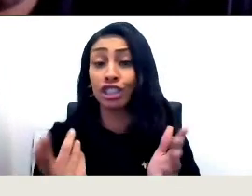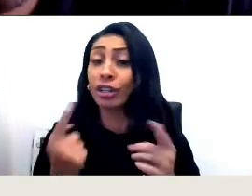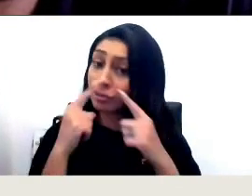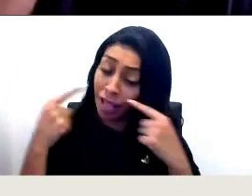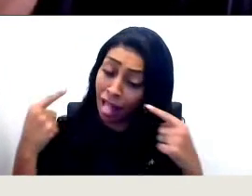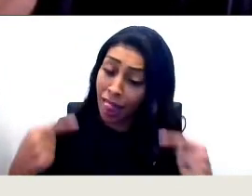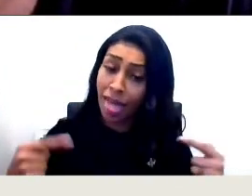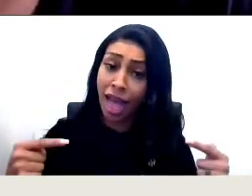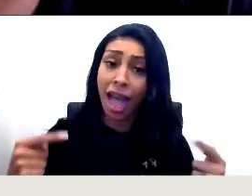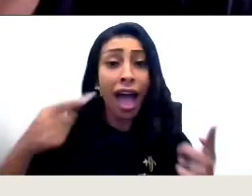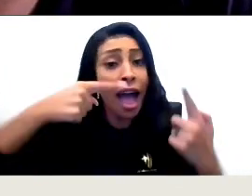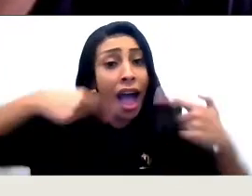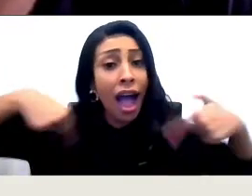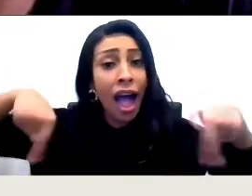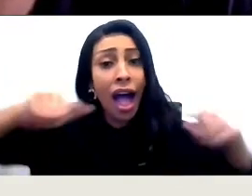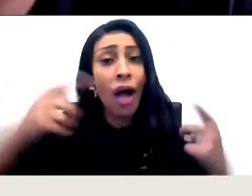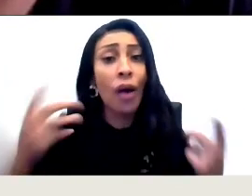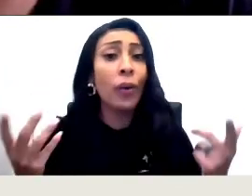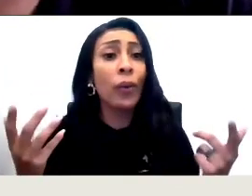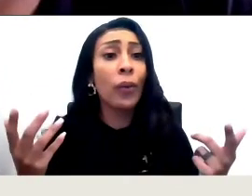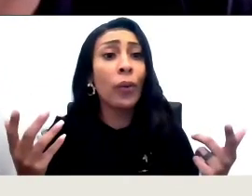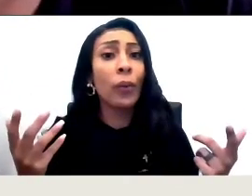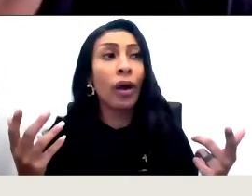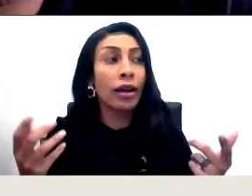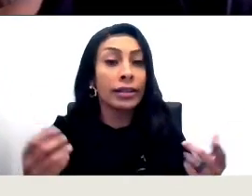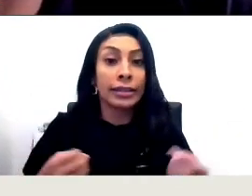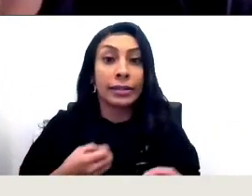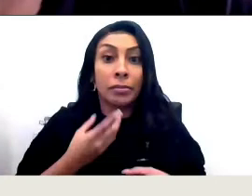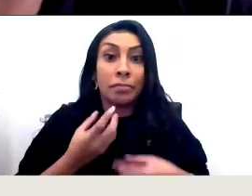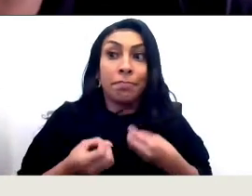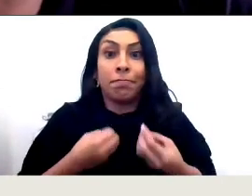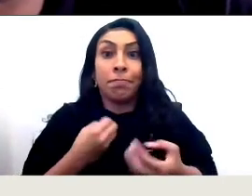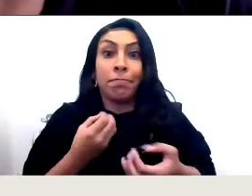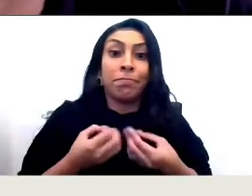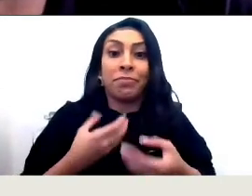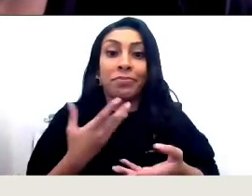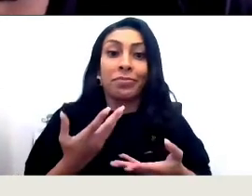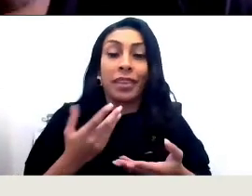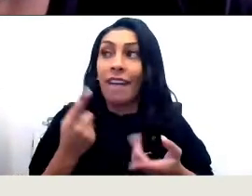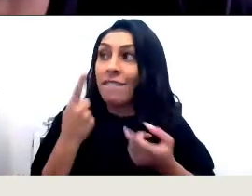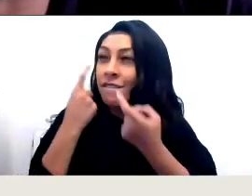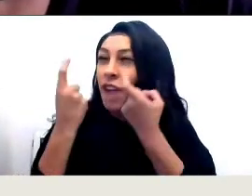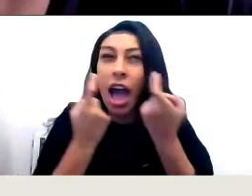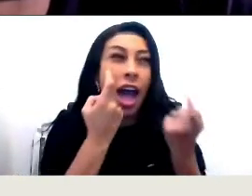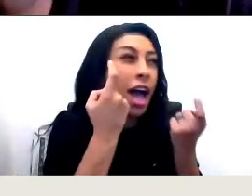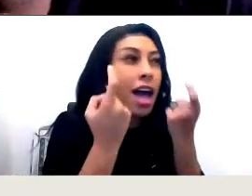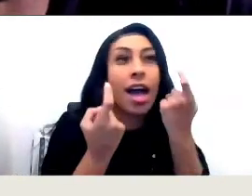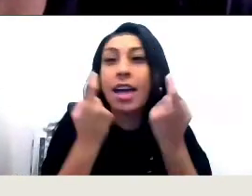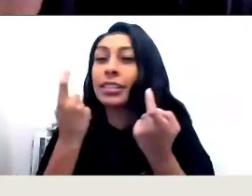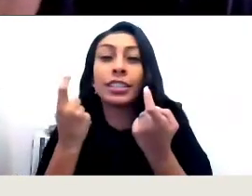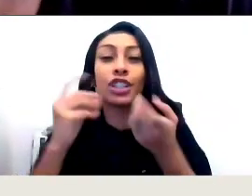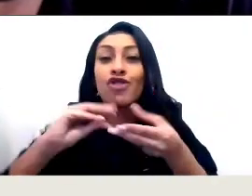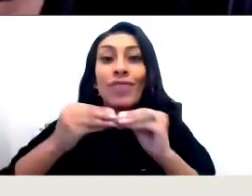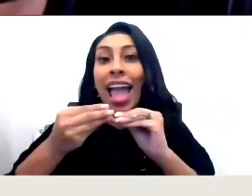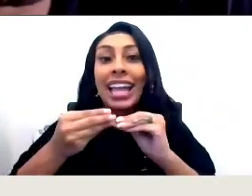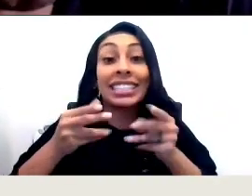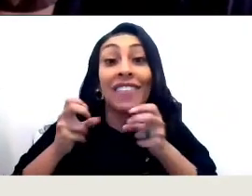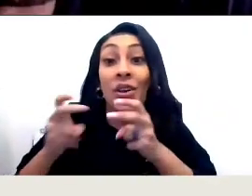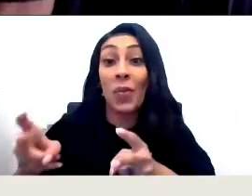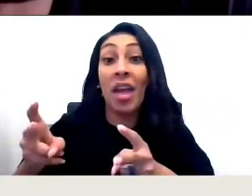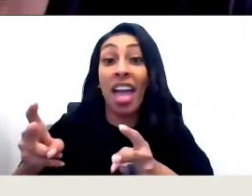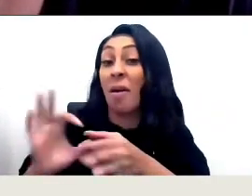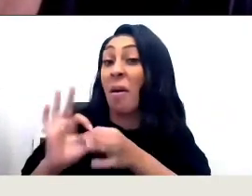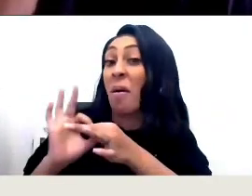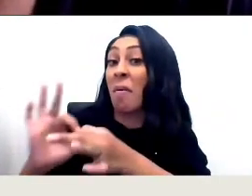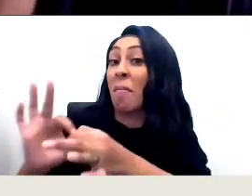allowing artists to be re-energized again, to find creative ways in which they can create. So we're